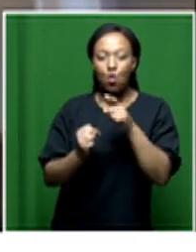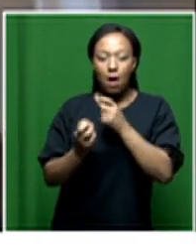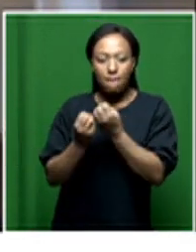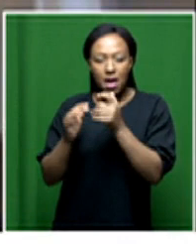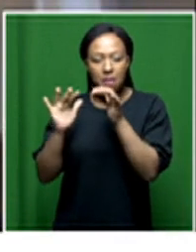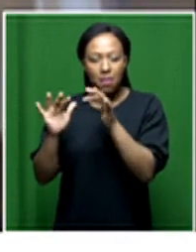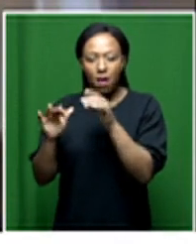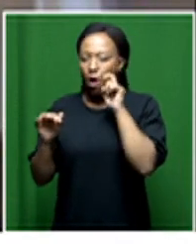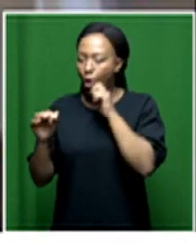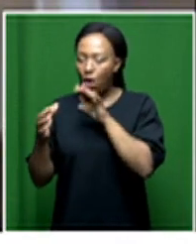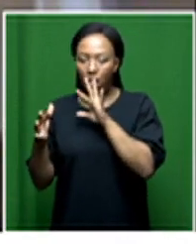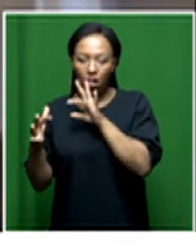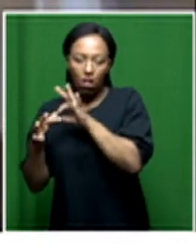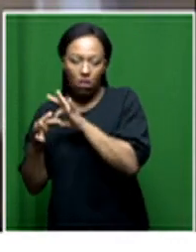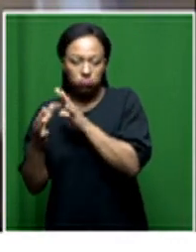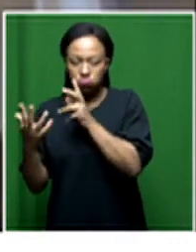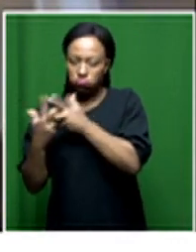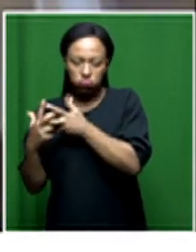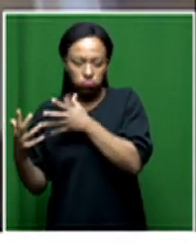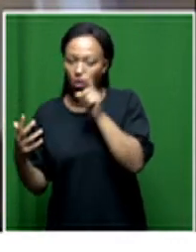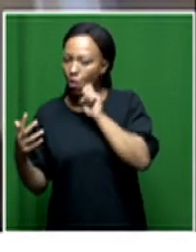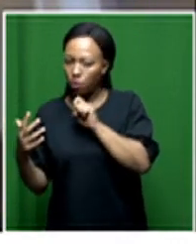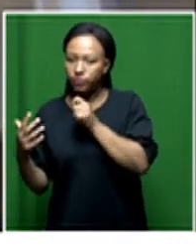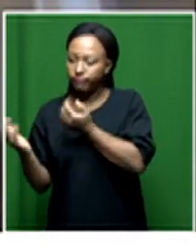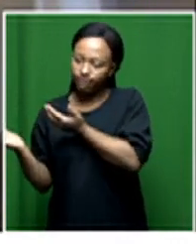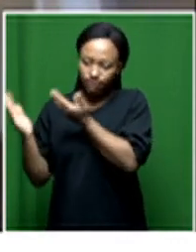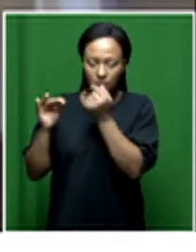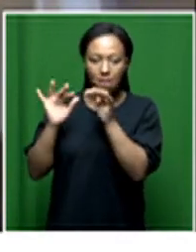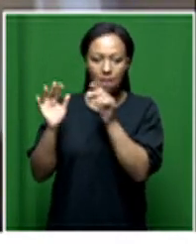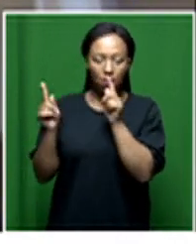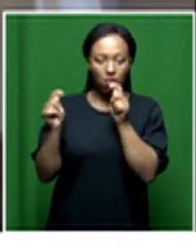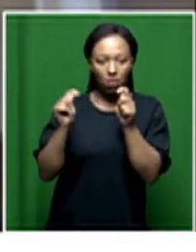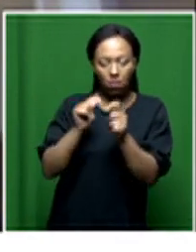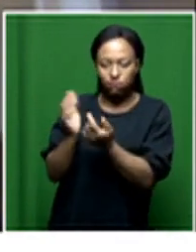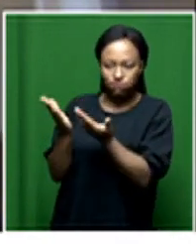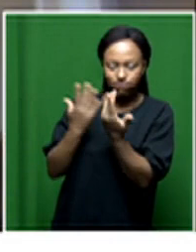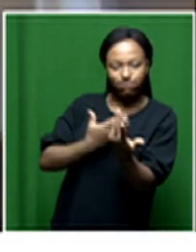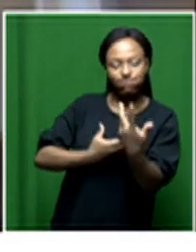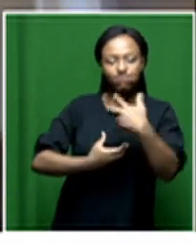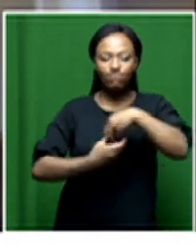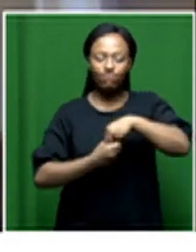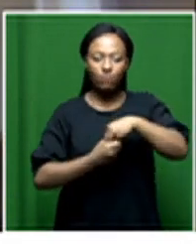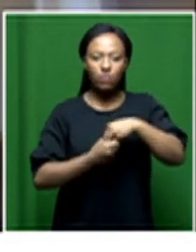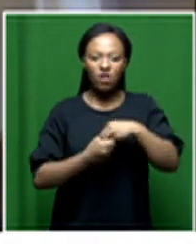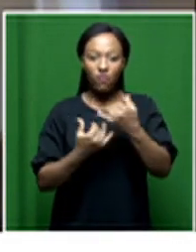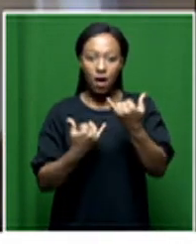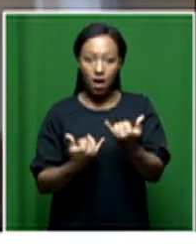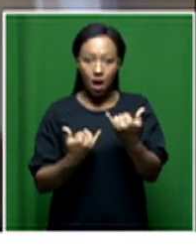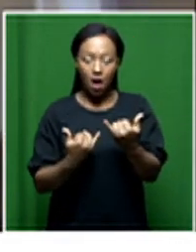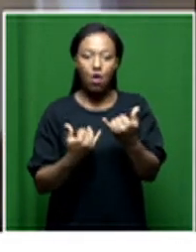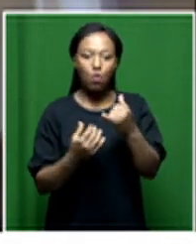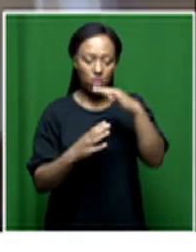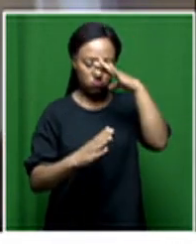jobs and supply chains and the like into this new world of